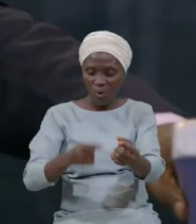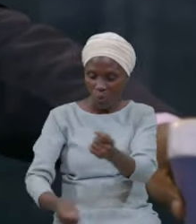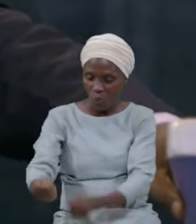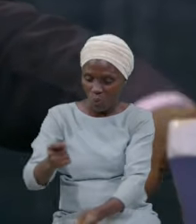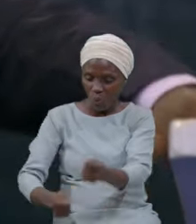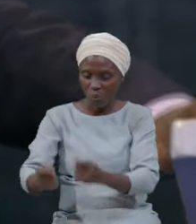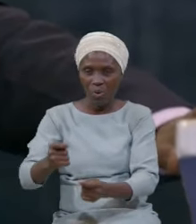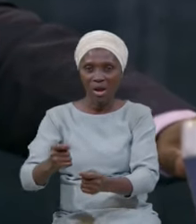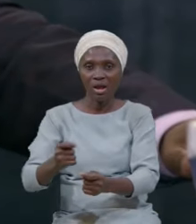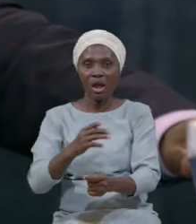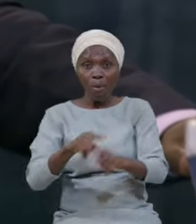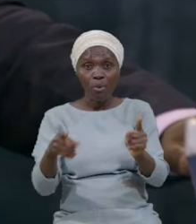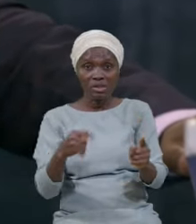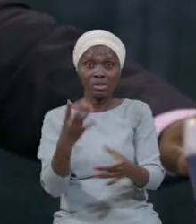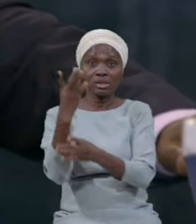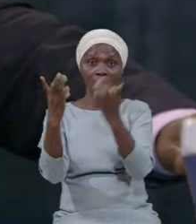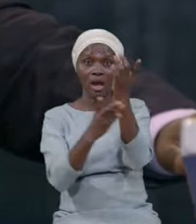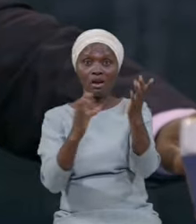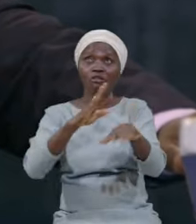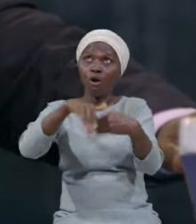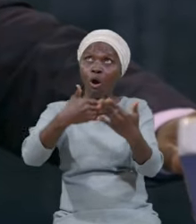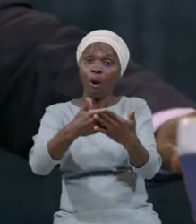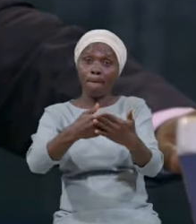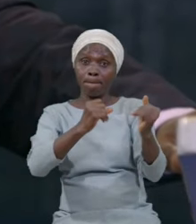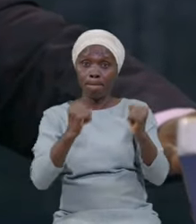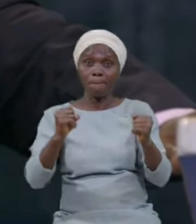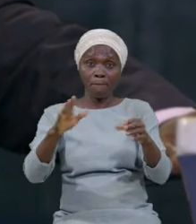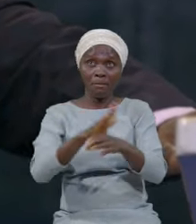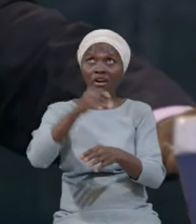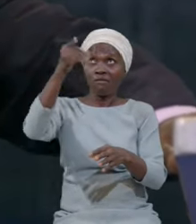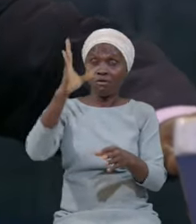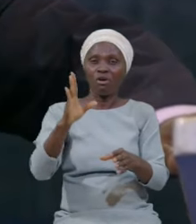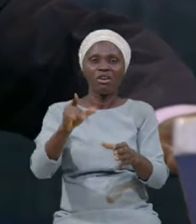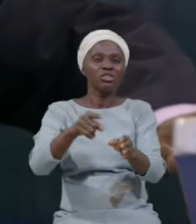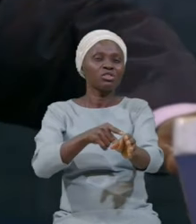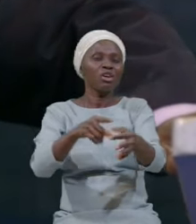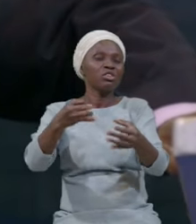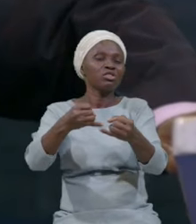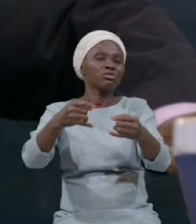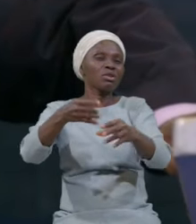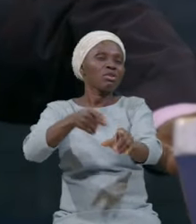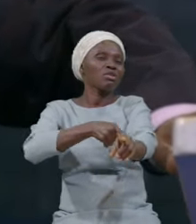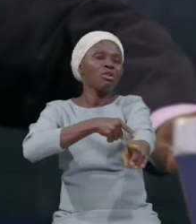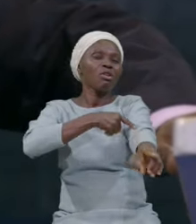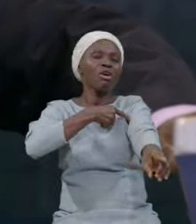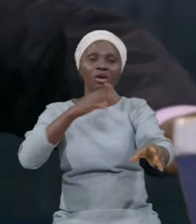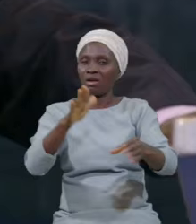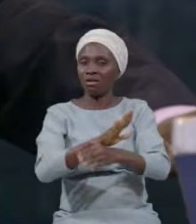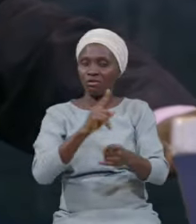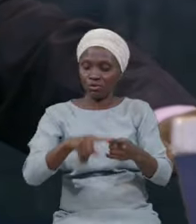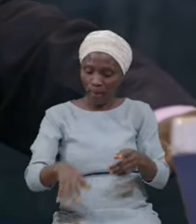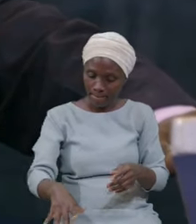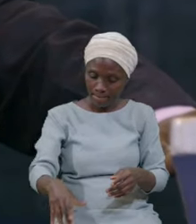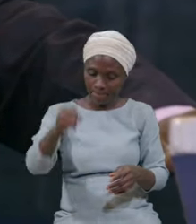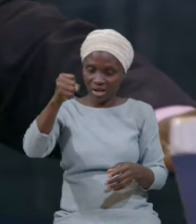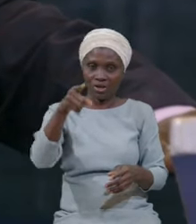hand of the Almighty God is long enough. Tonight, he'll pick you from the uttermost where you have